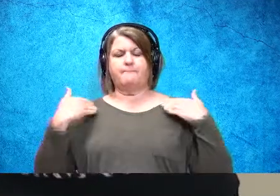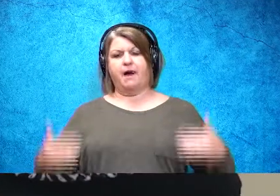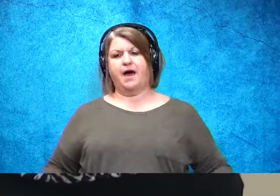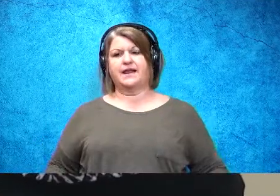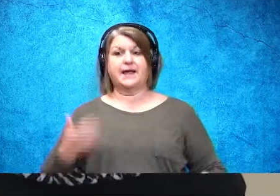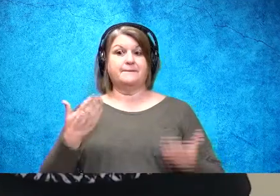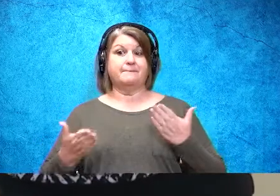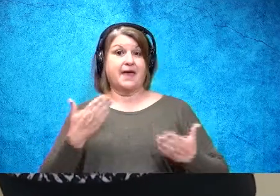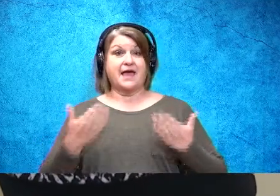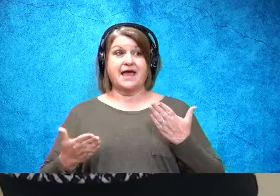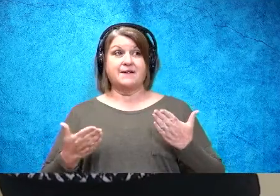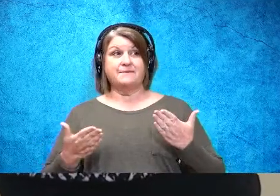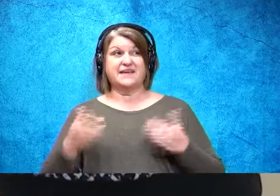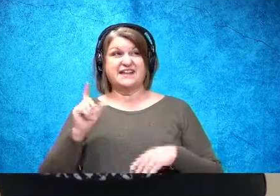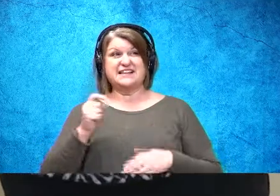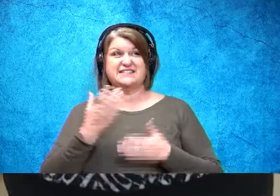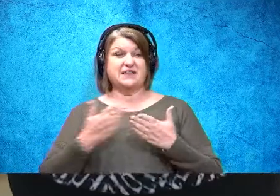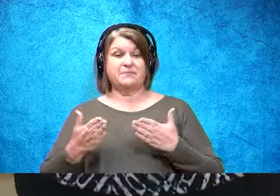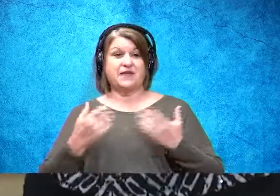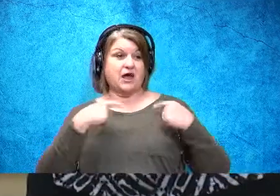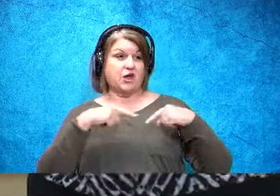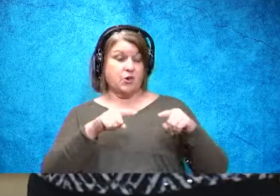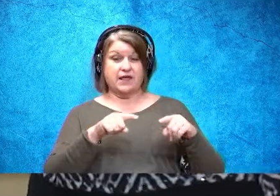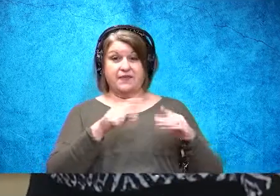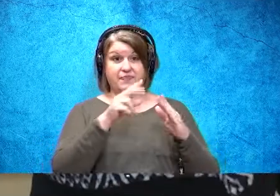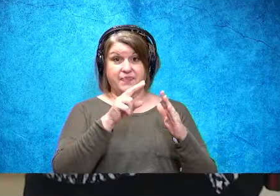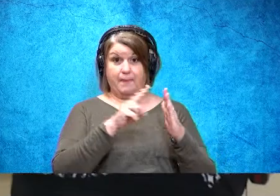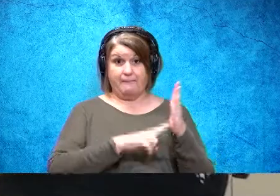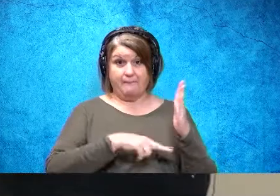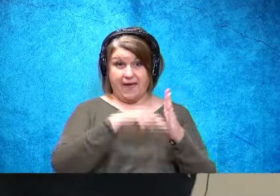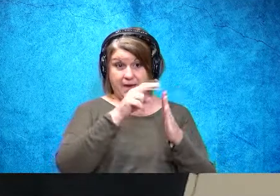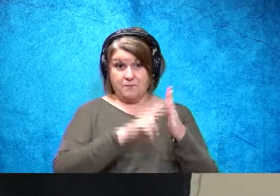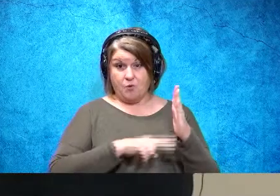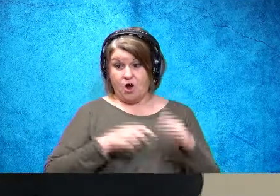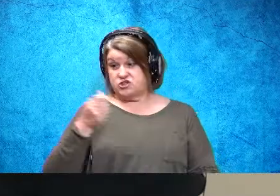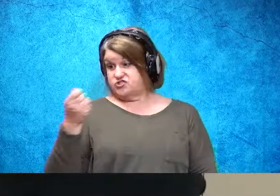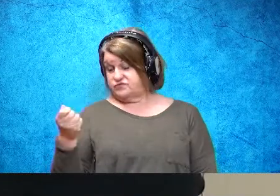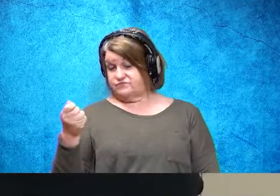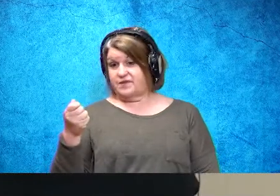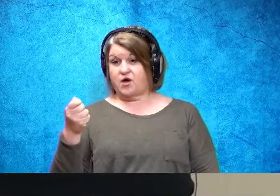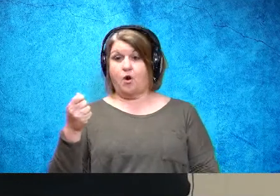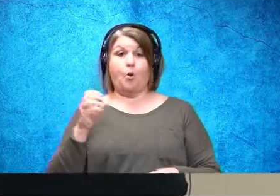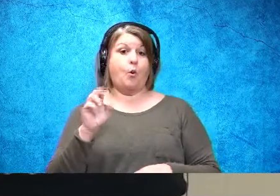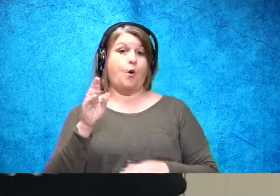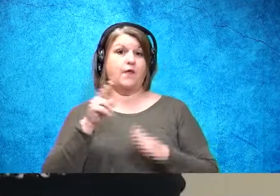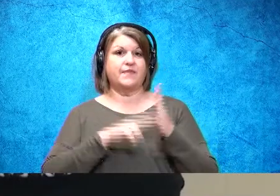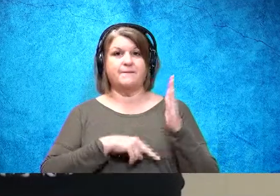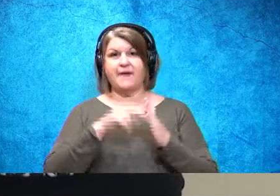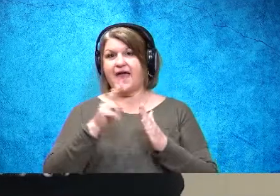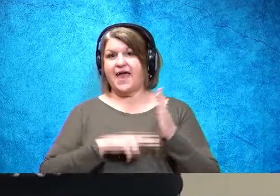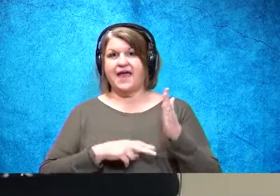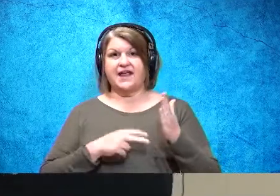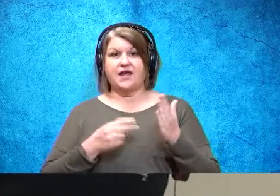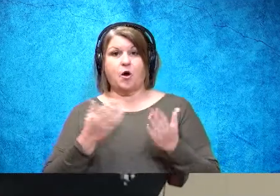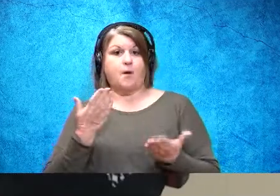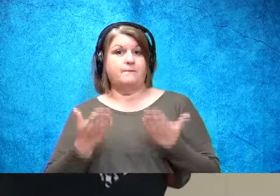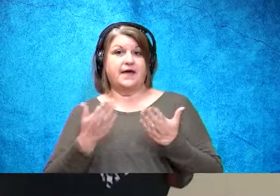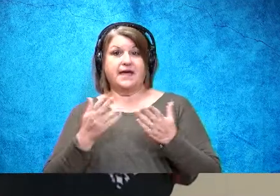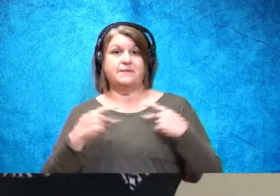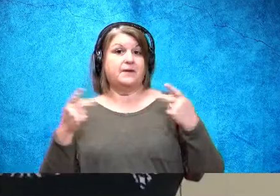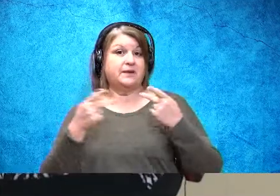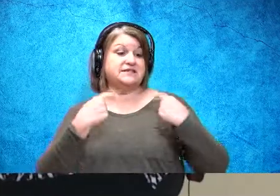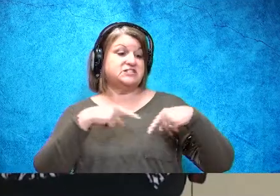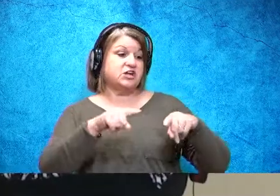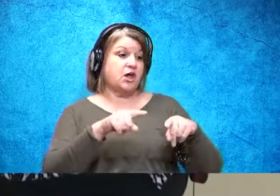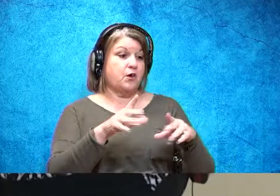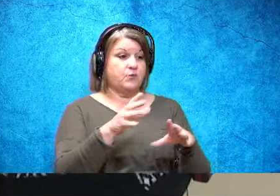go and get the paint brushes and the paints, and maybe a place that you can get your paper and all